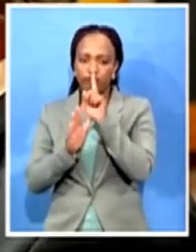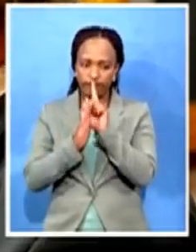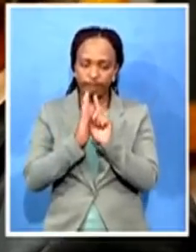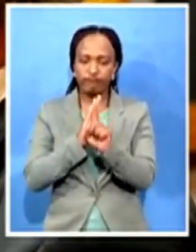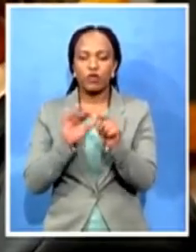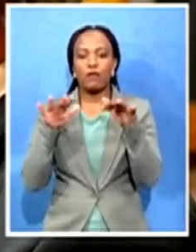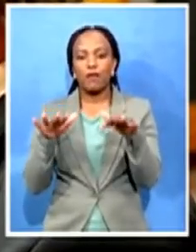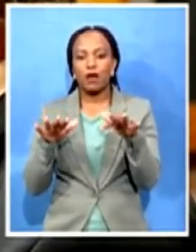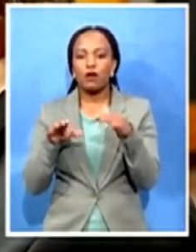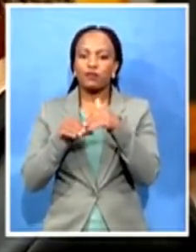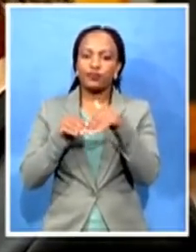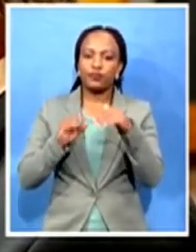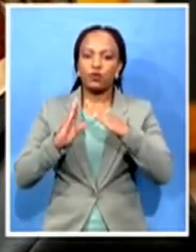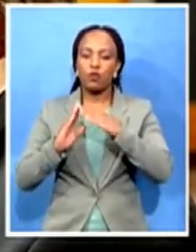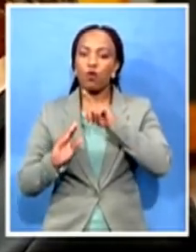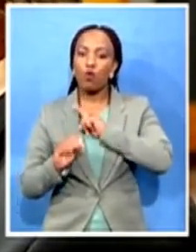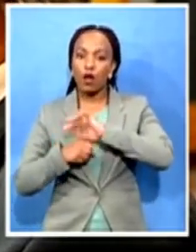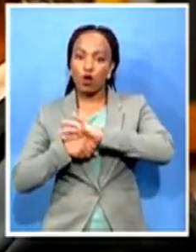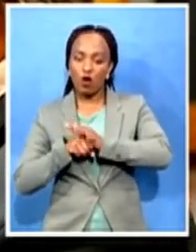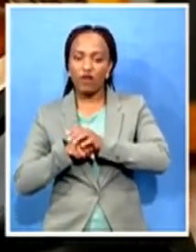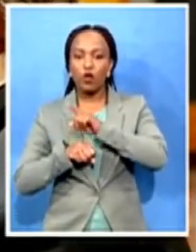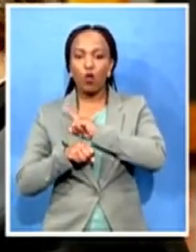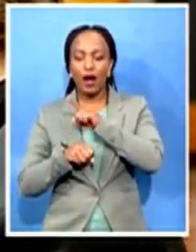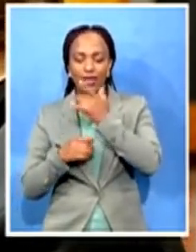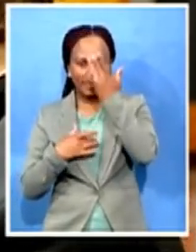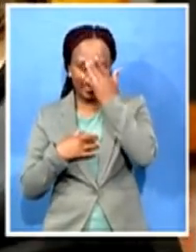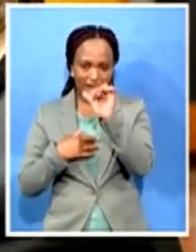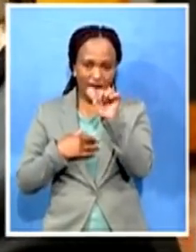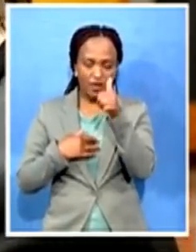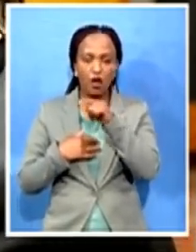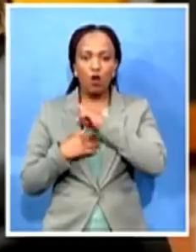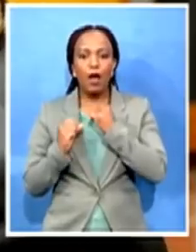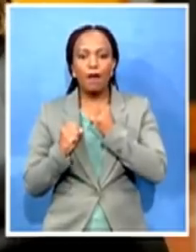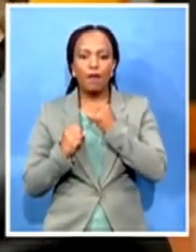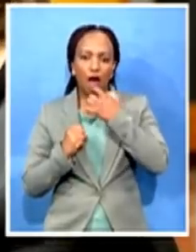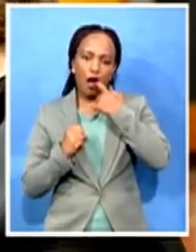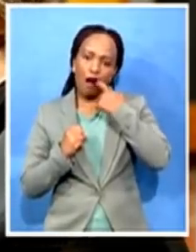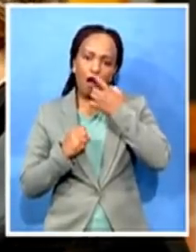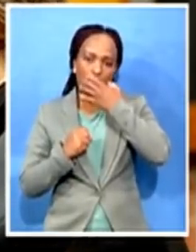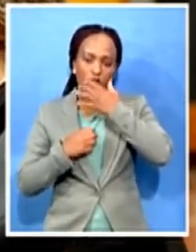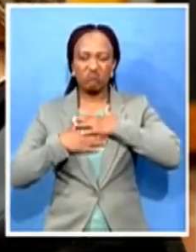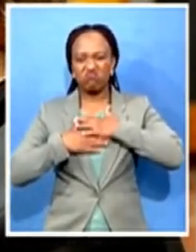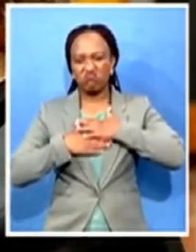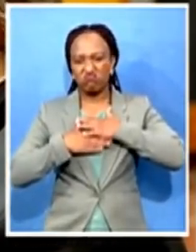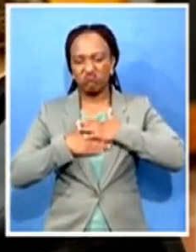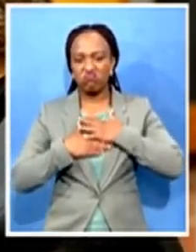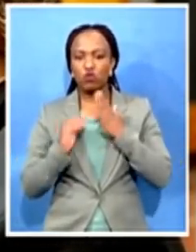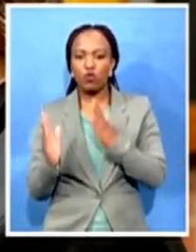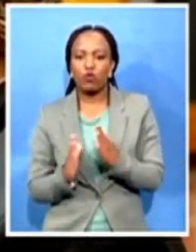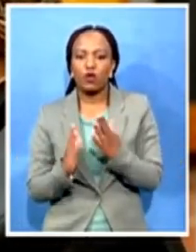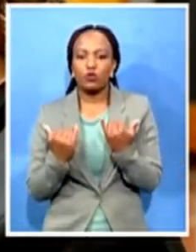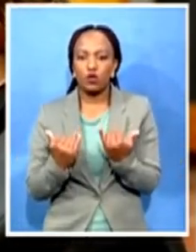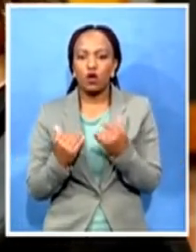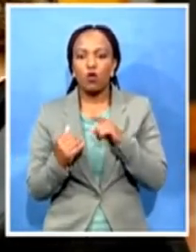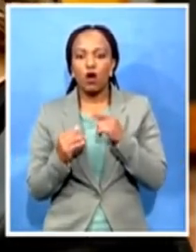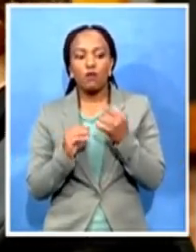now comorbidities and the fact that he's permanently on oxygen. So we arranged today. I've been in constant contact with my learned friend, as well as